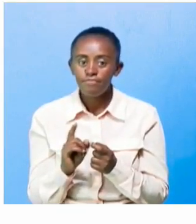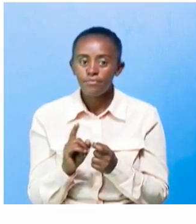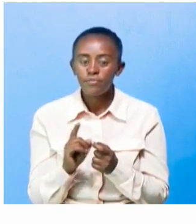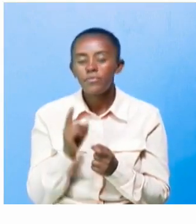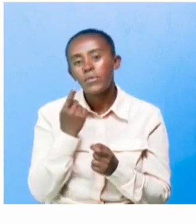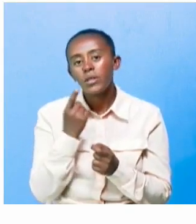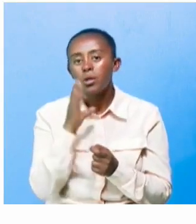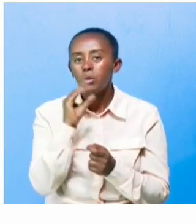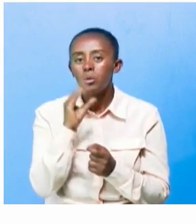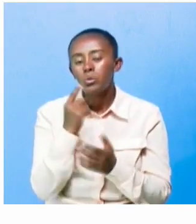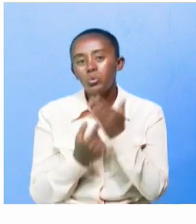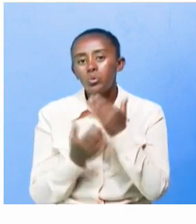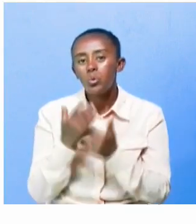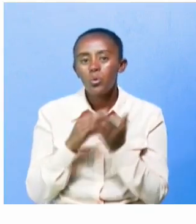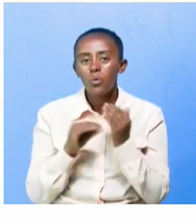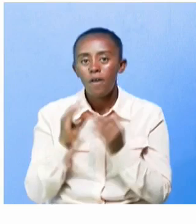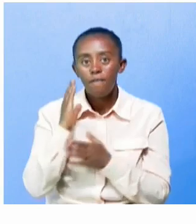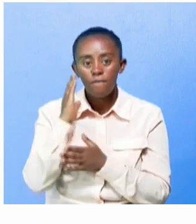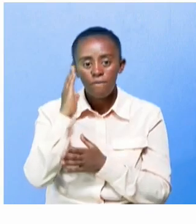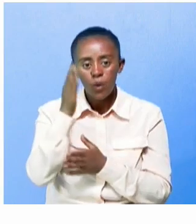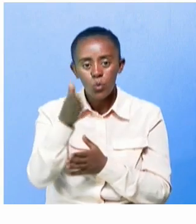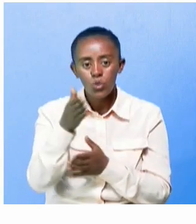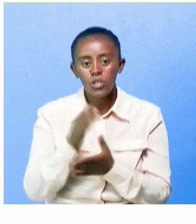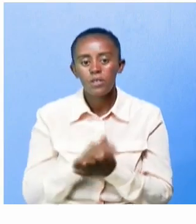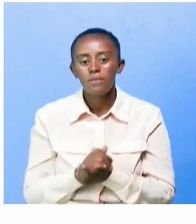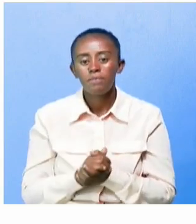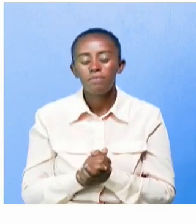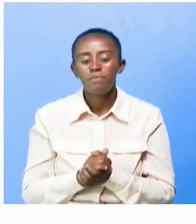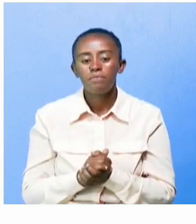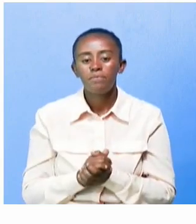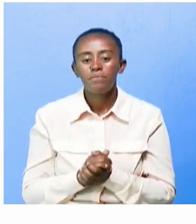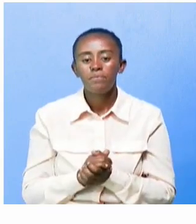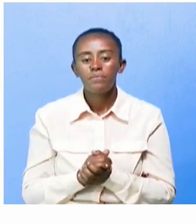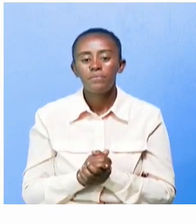talking about future